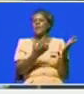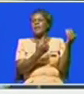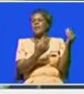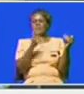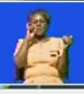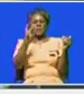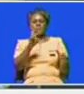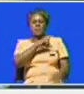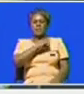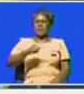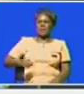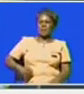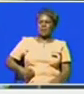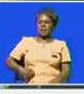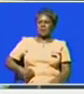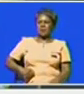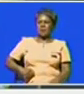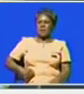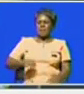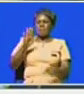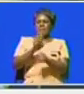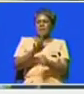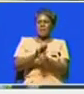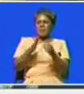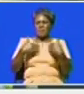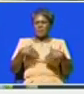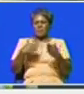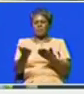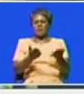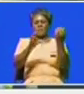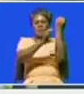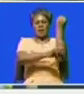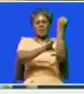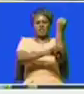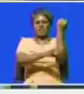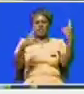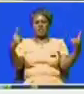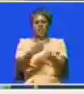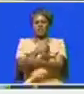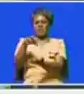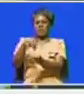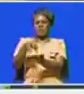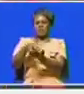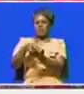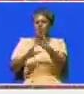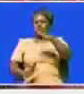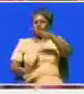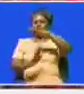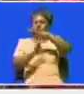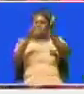at the senators. These are most of them are people who have served in this country in various capacities, very senior capacities.